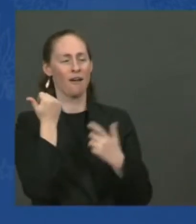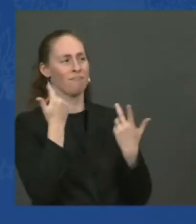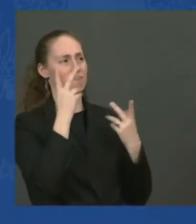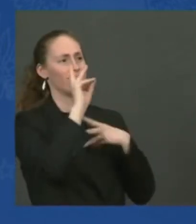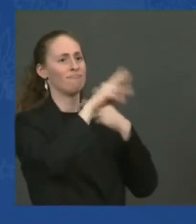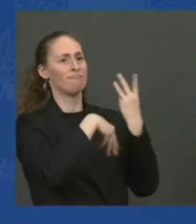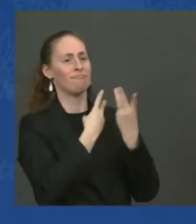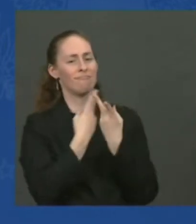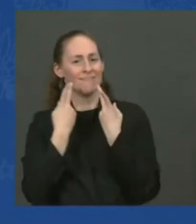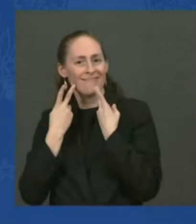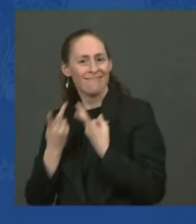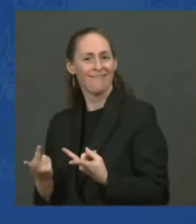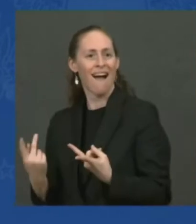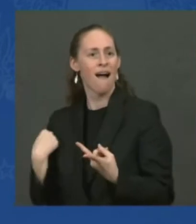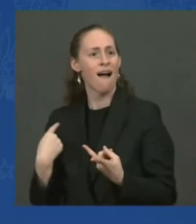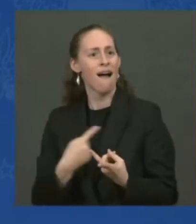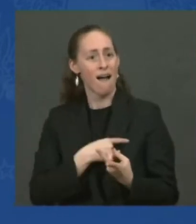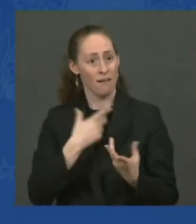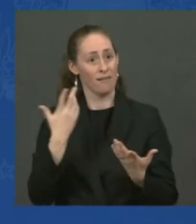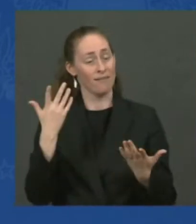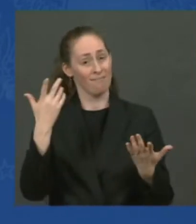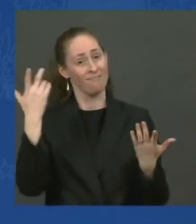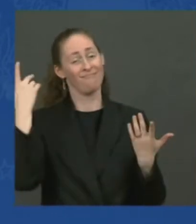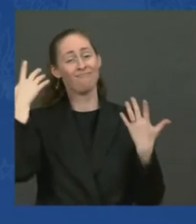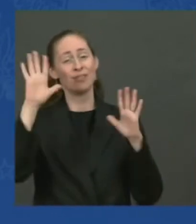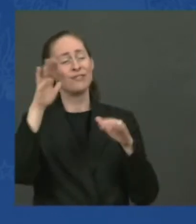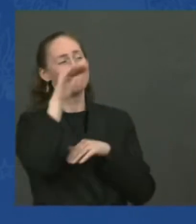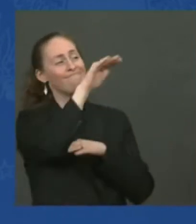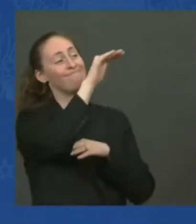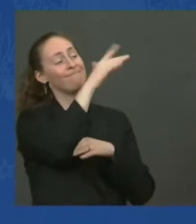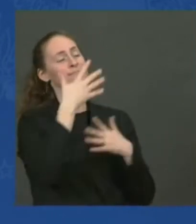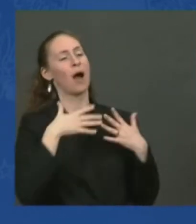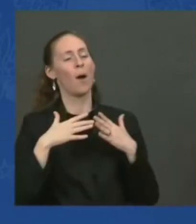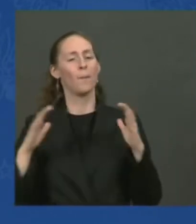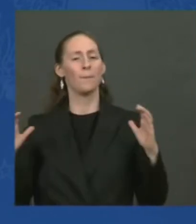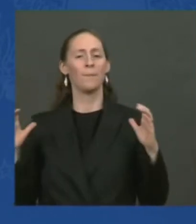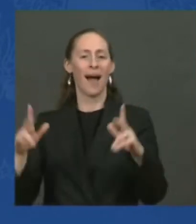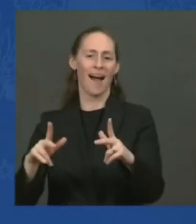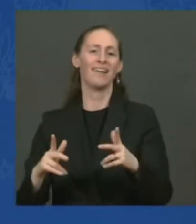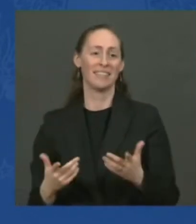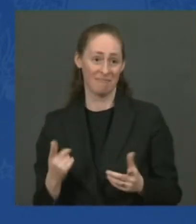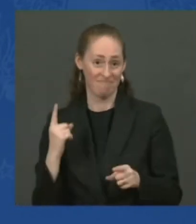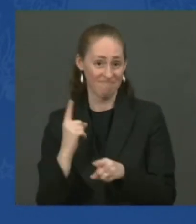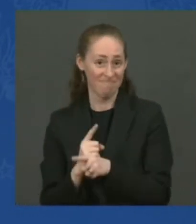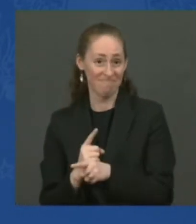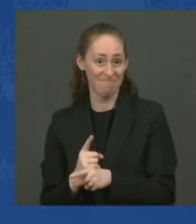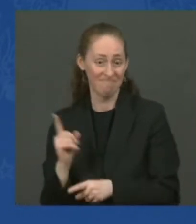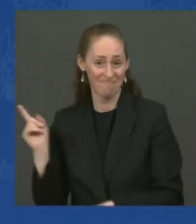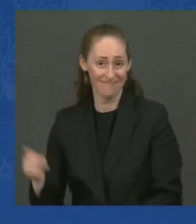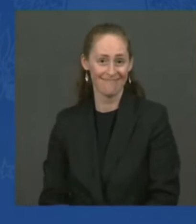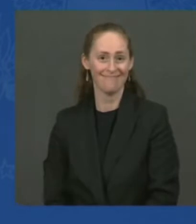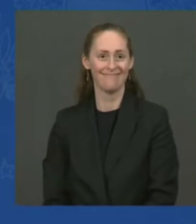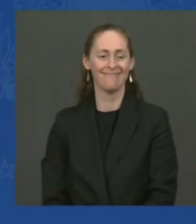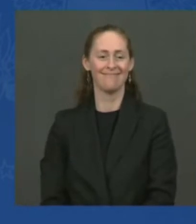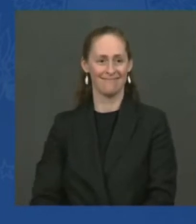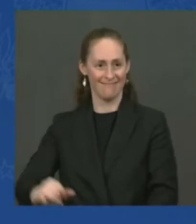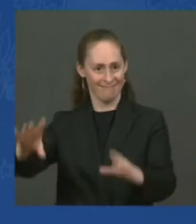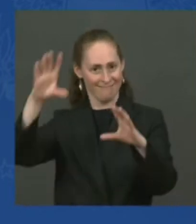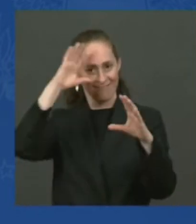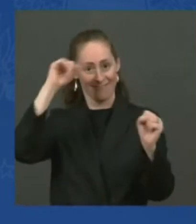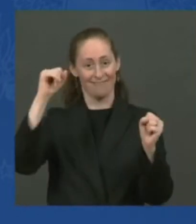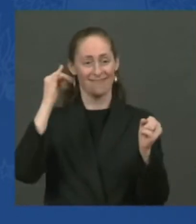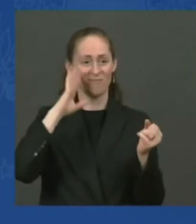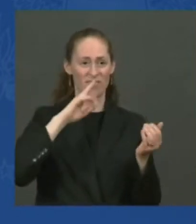said, America is back. With President Biden's signature, we show America's leadership